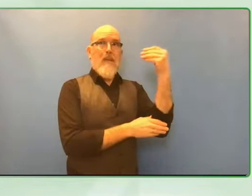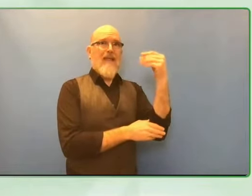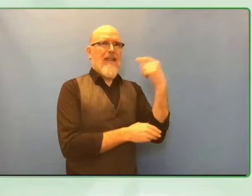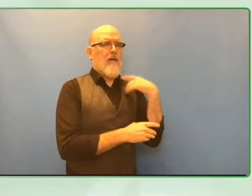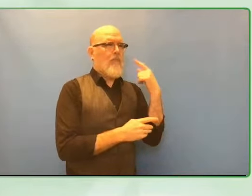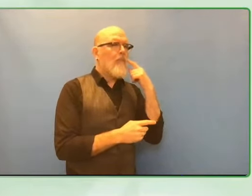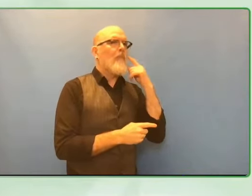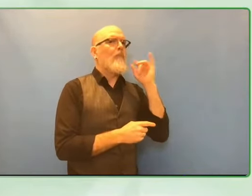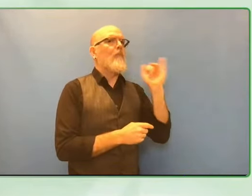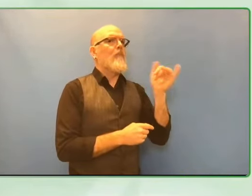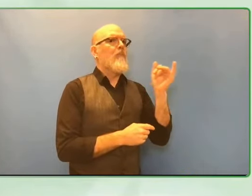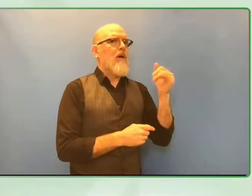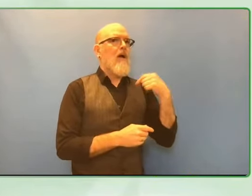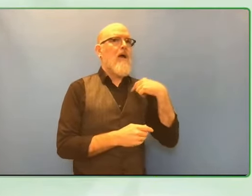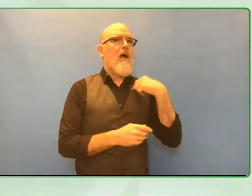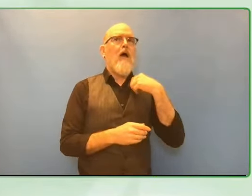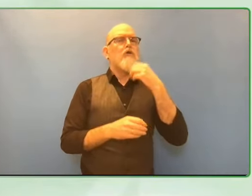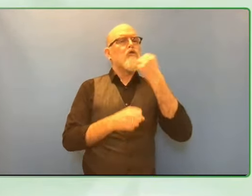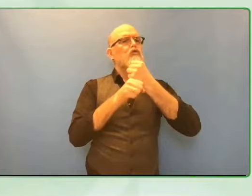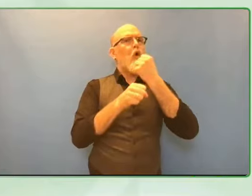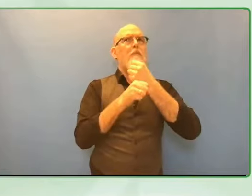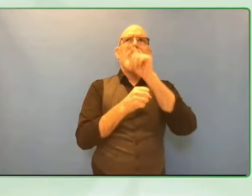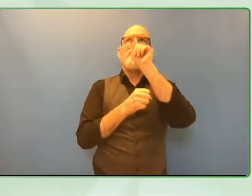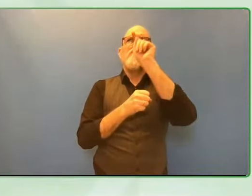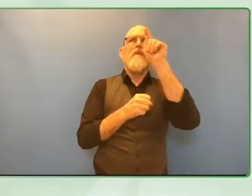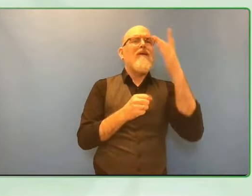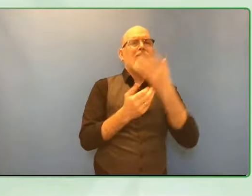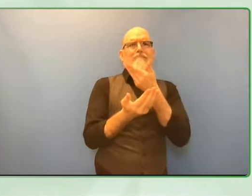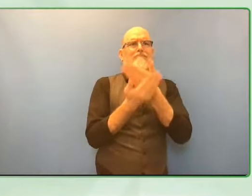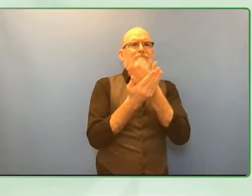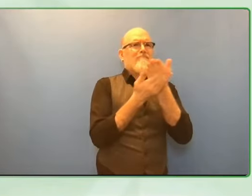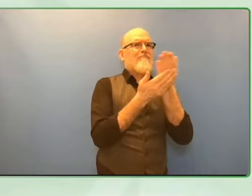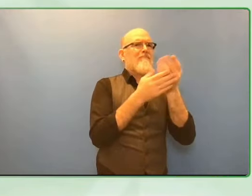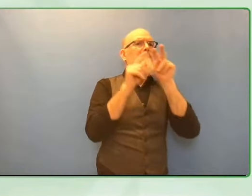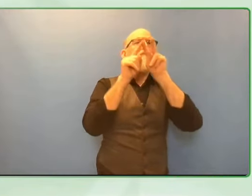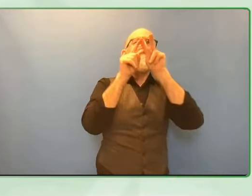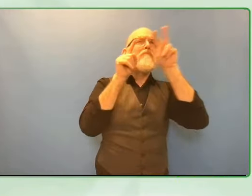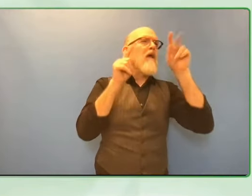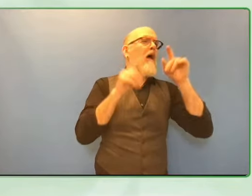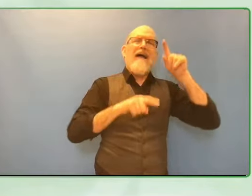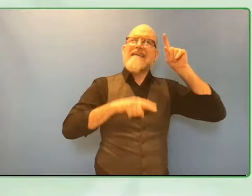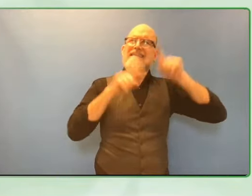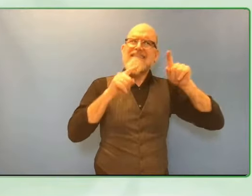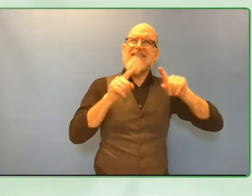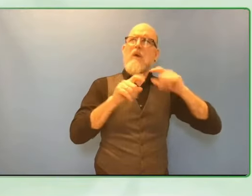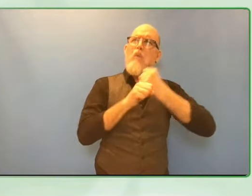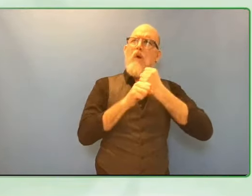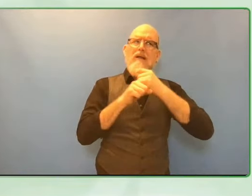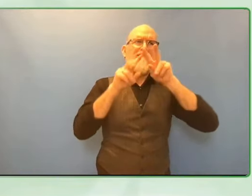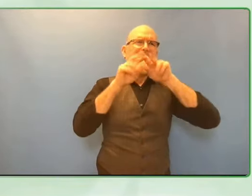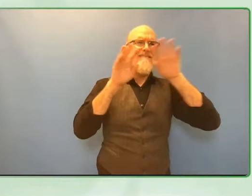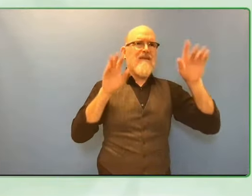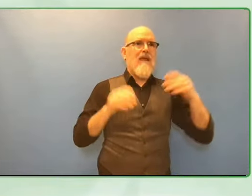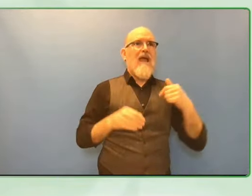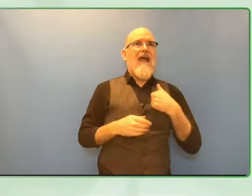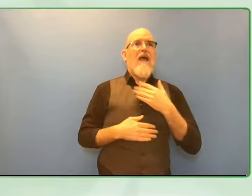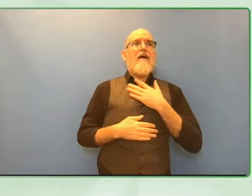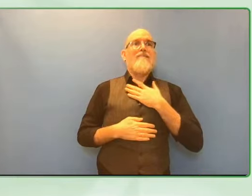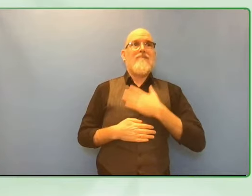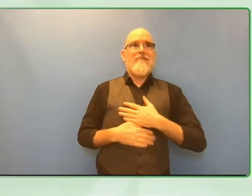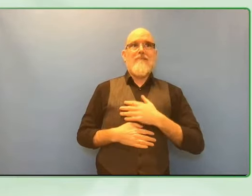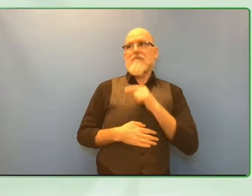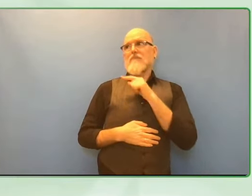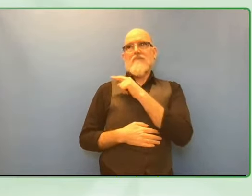very important for me to get to work with Valerie, so that we can find new talents for us and that we